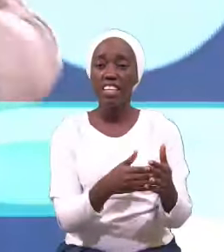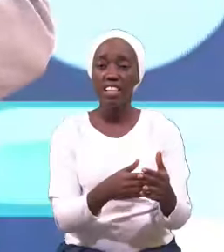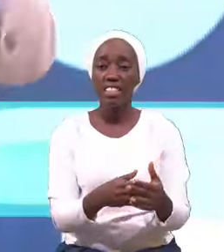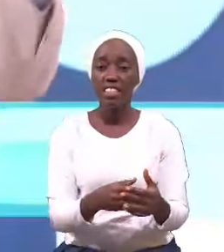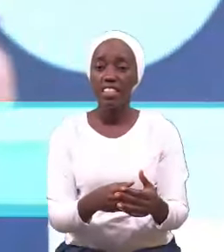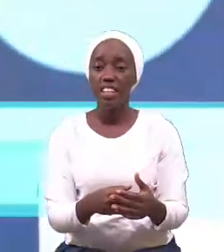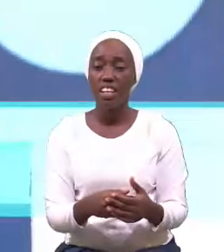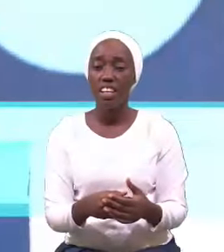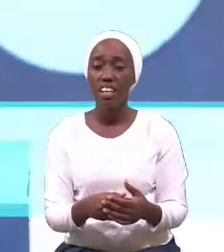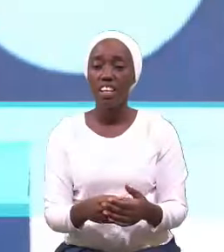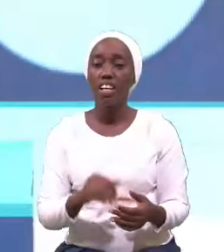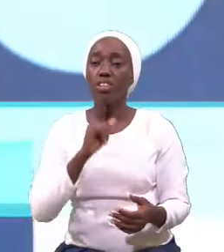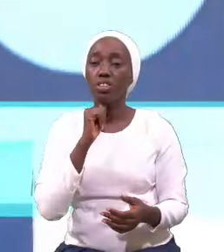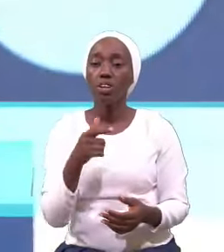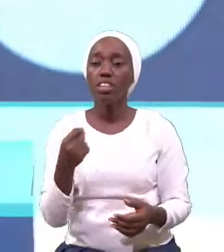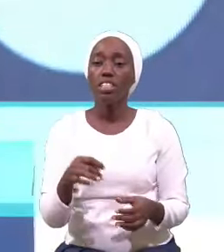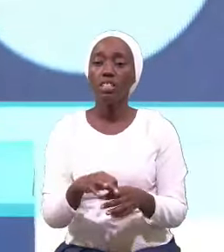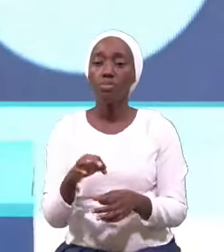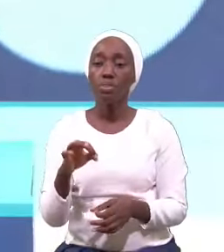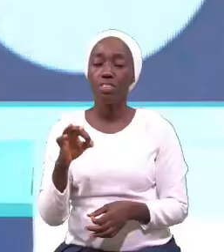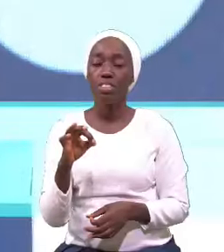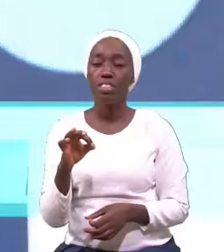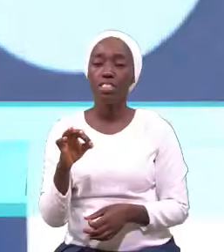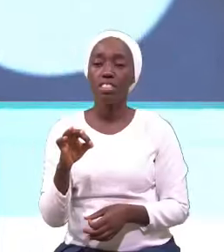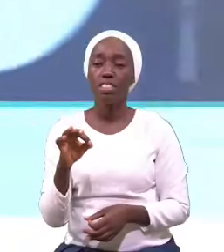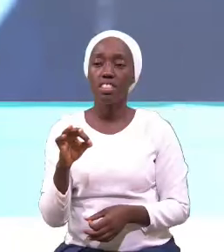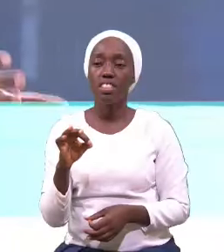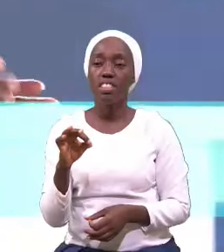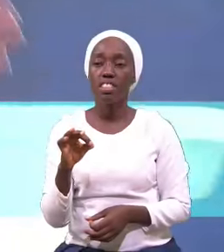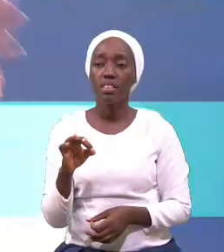In whatever direction the spirit wants to move,